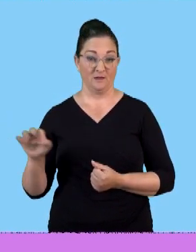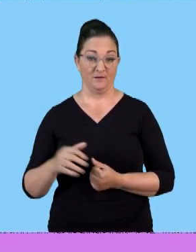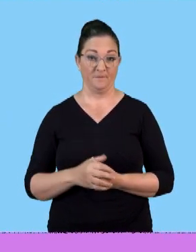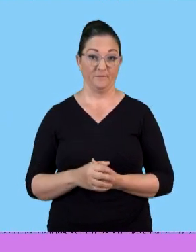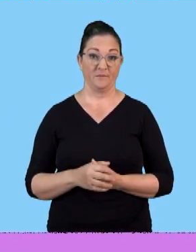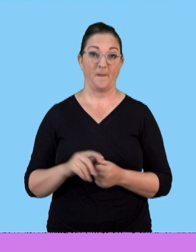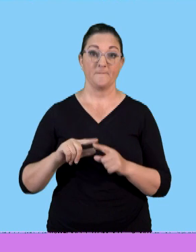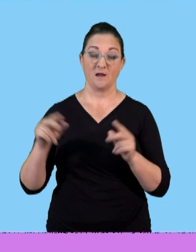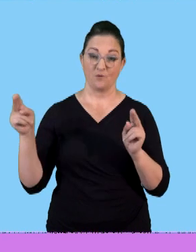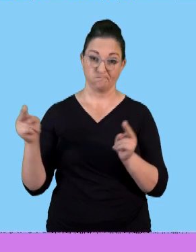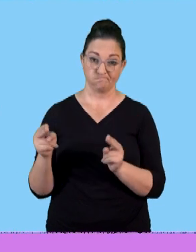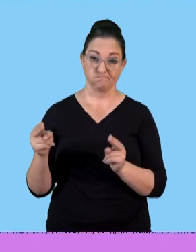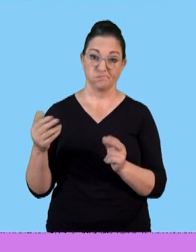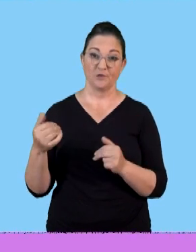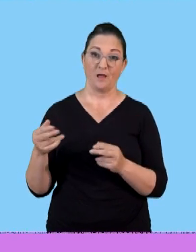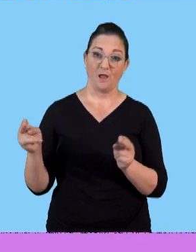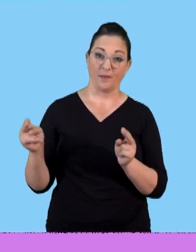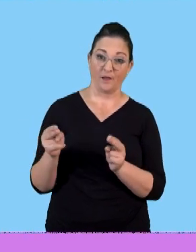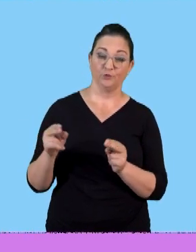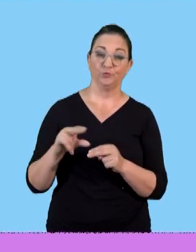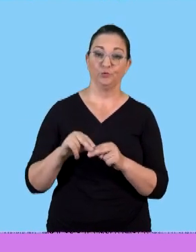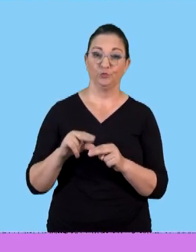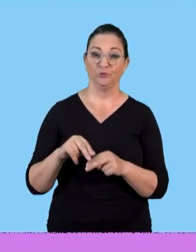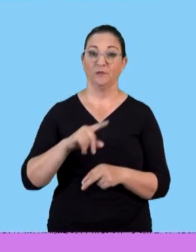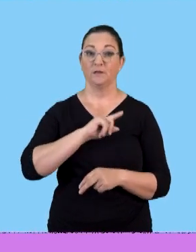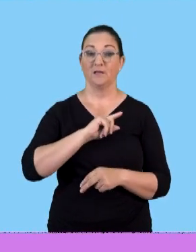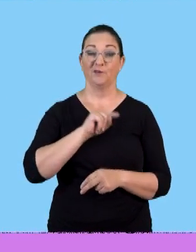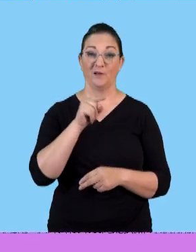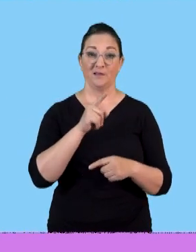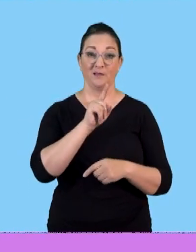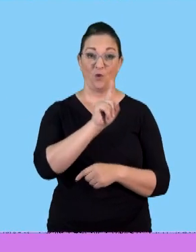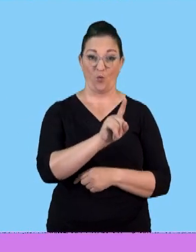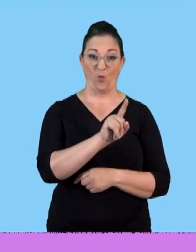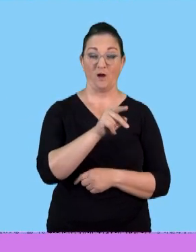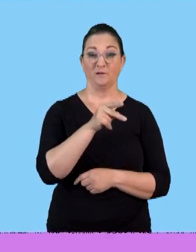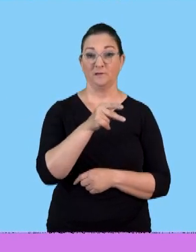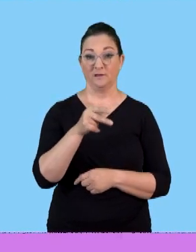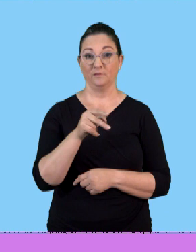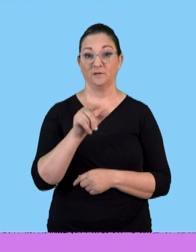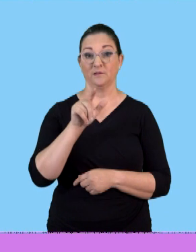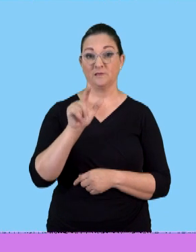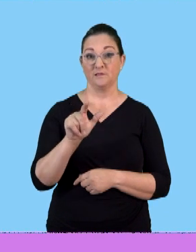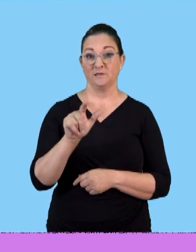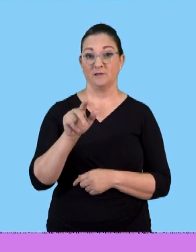1:727,272,7273. Right, so I will round this off to the nearest unit. So therefore, this scale will be